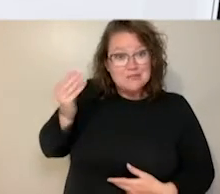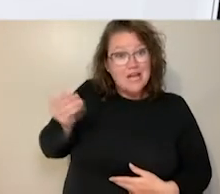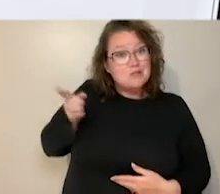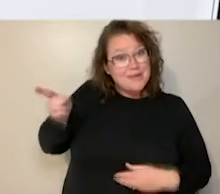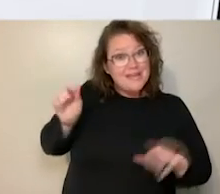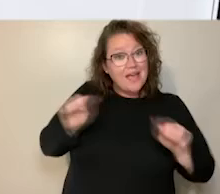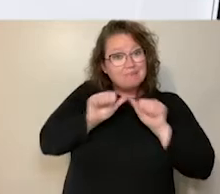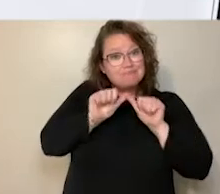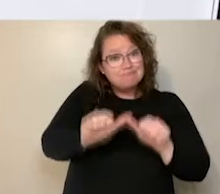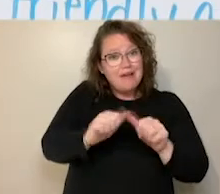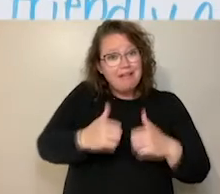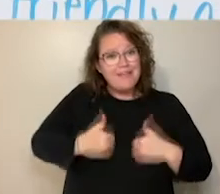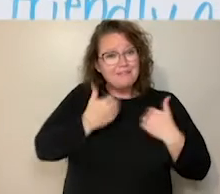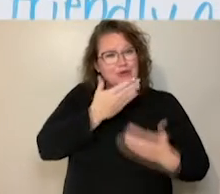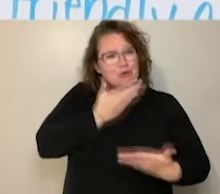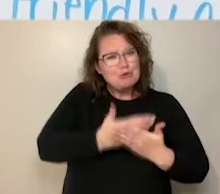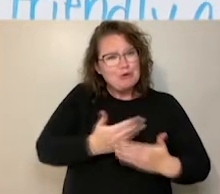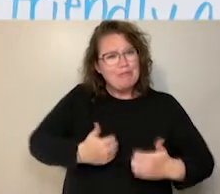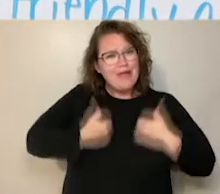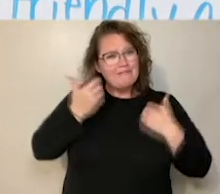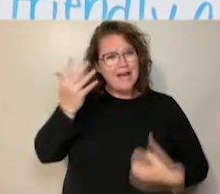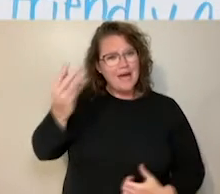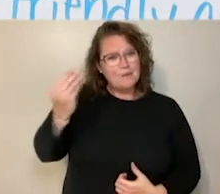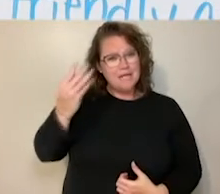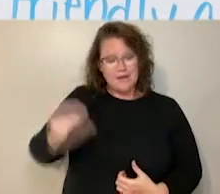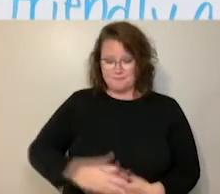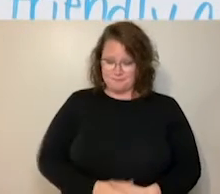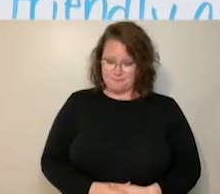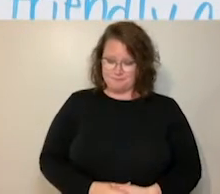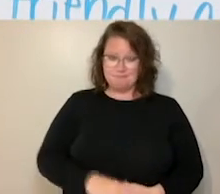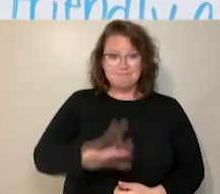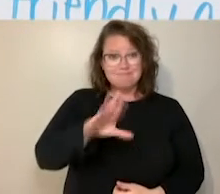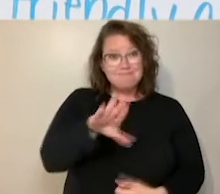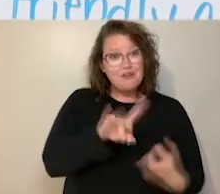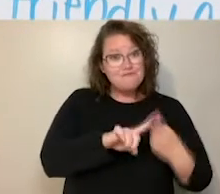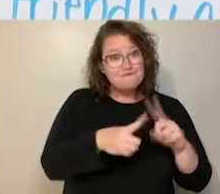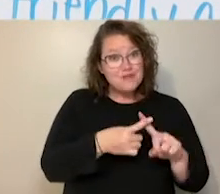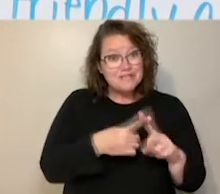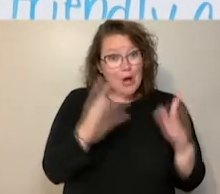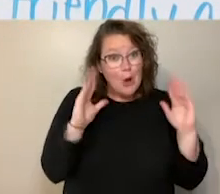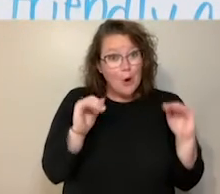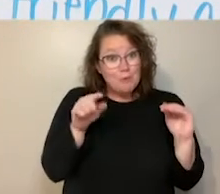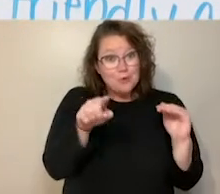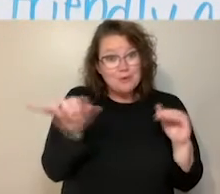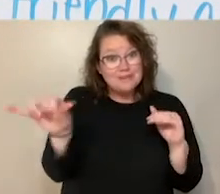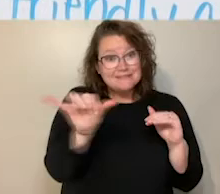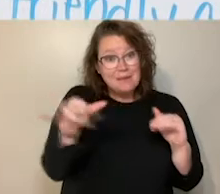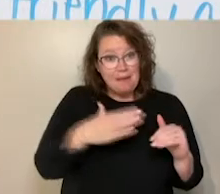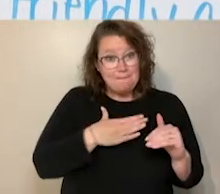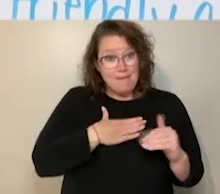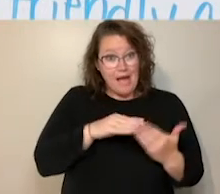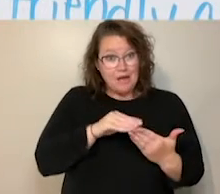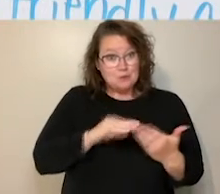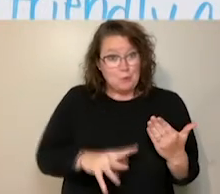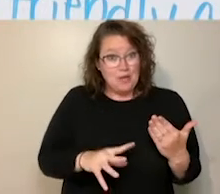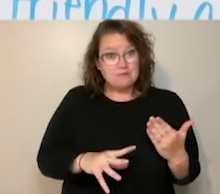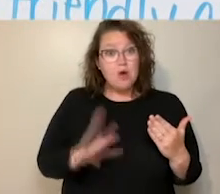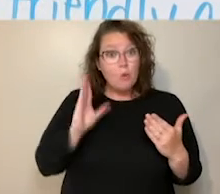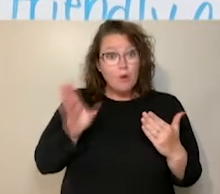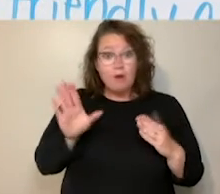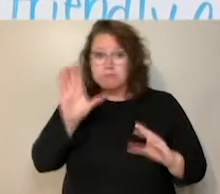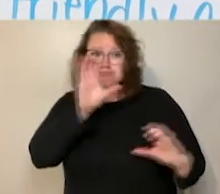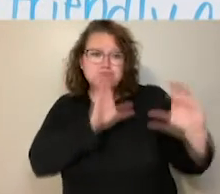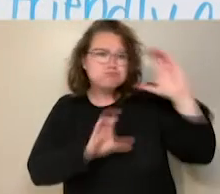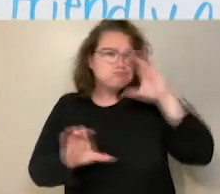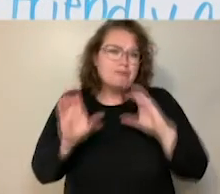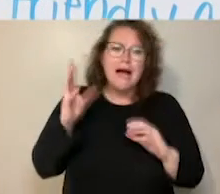there. Well, friends, I hope that you'll do the same things that my students did. You'll look around, either outside, in your